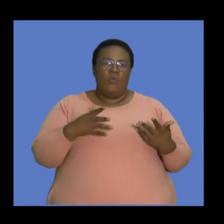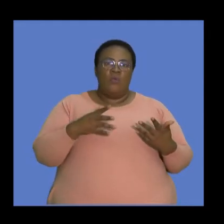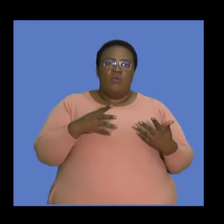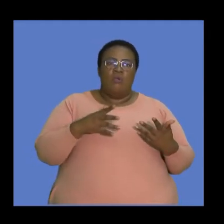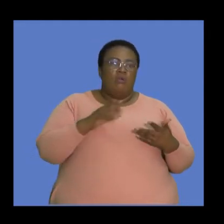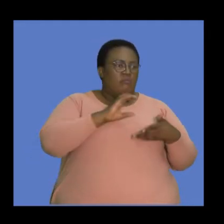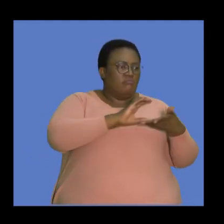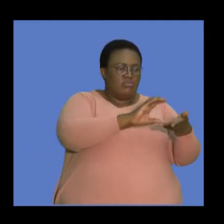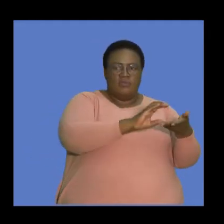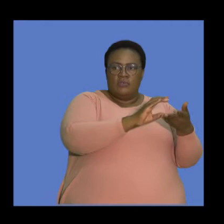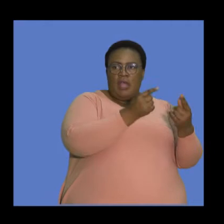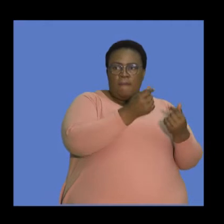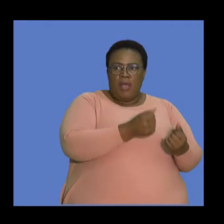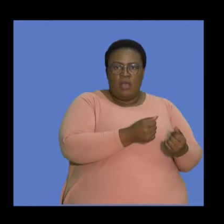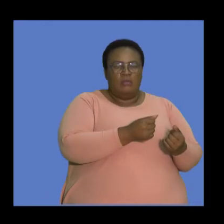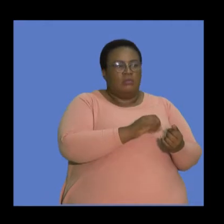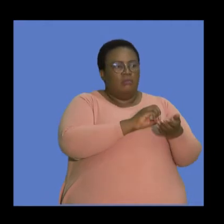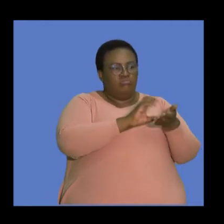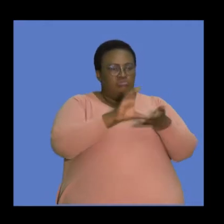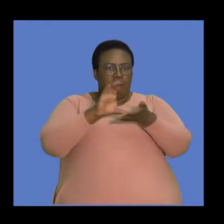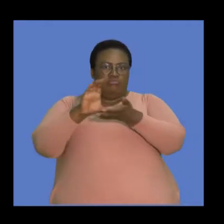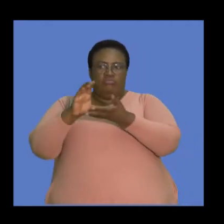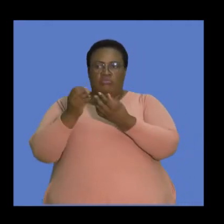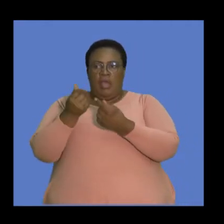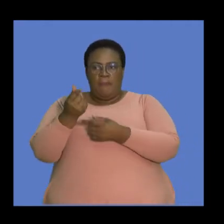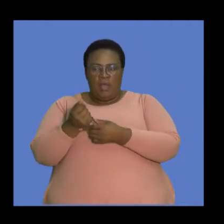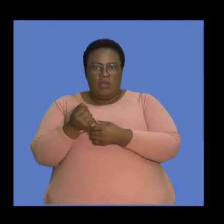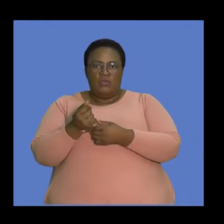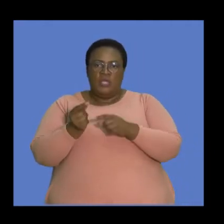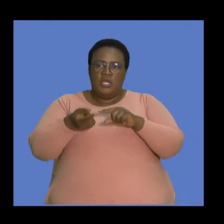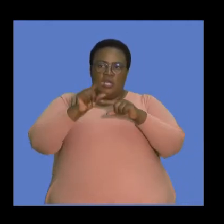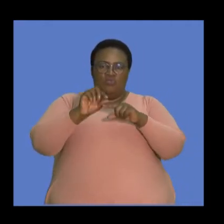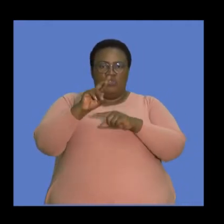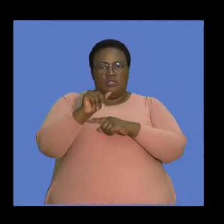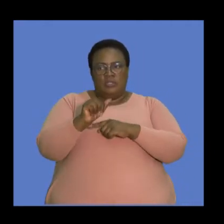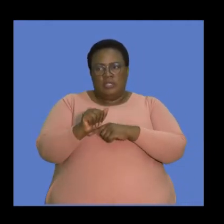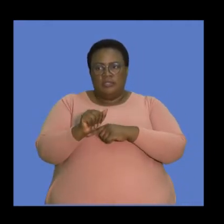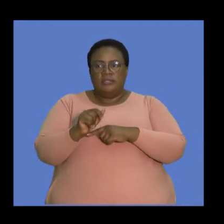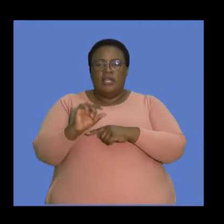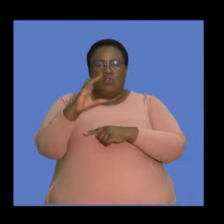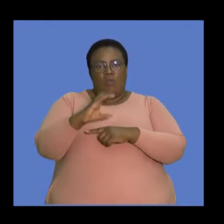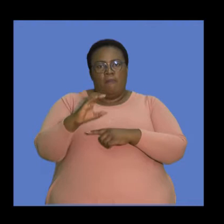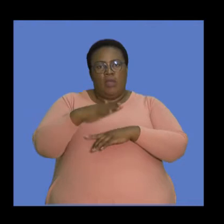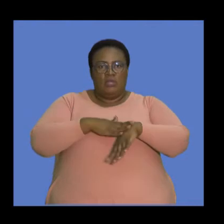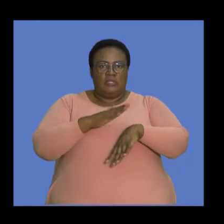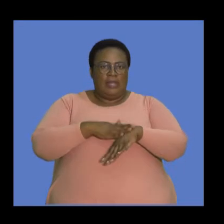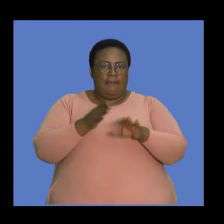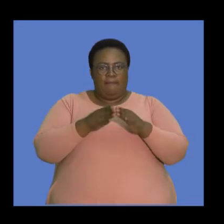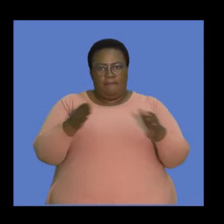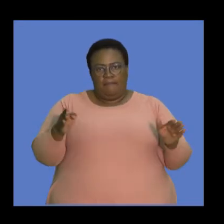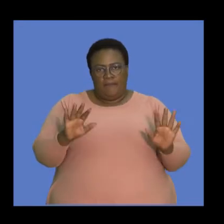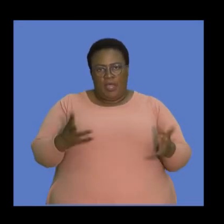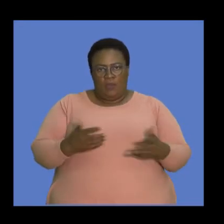principal amount, our accumulated amount, the interest rate, and the compounding period, which is the very